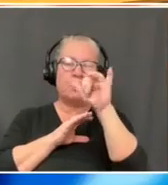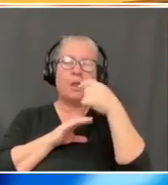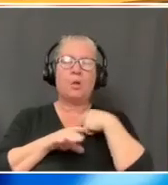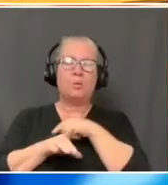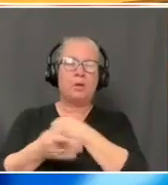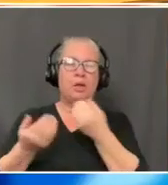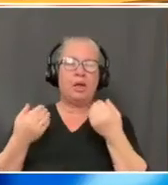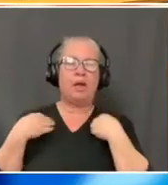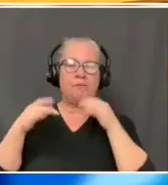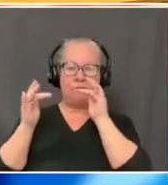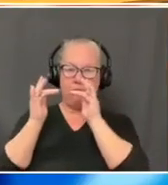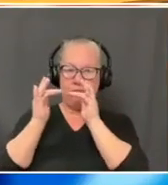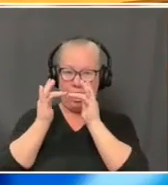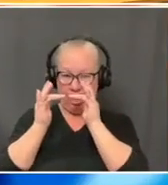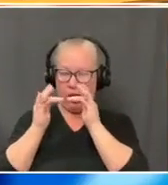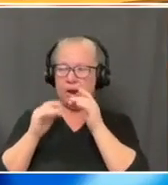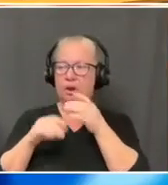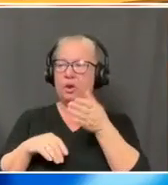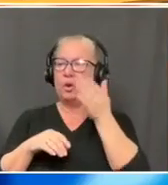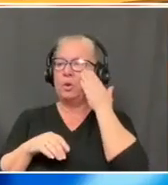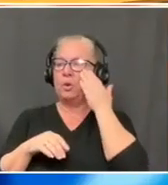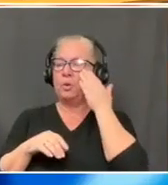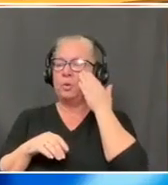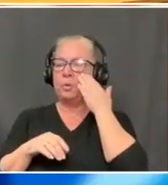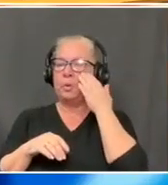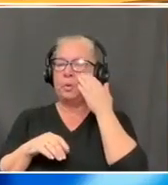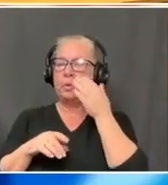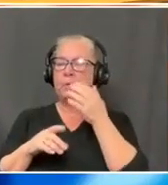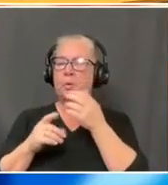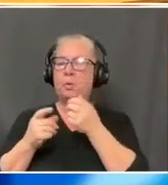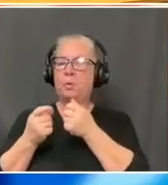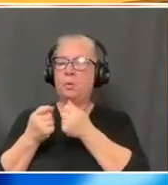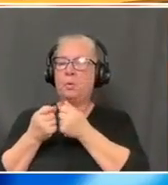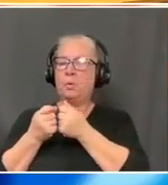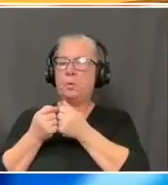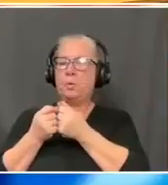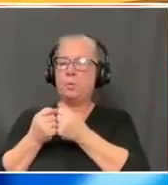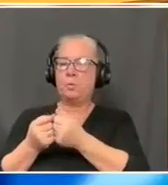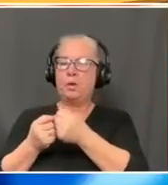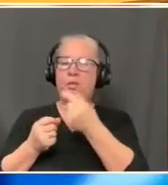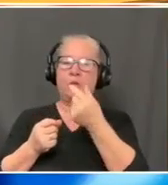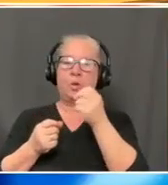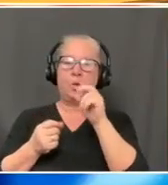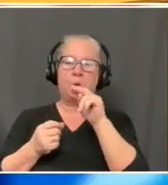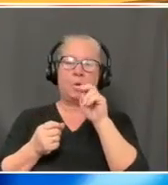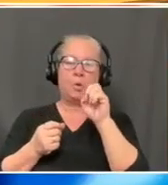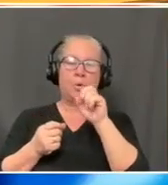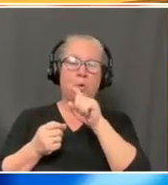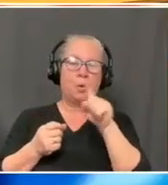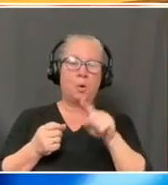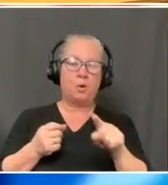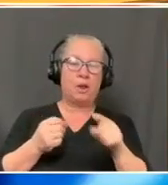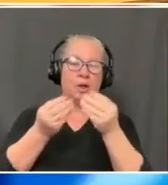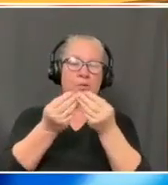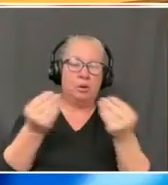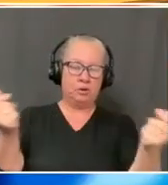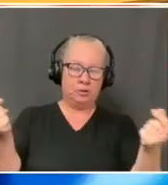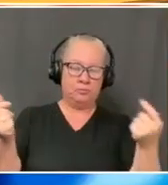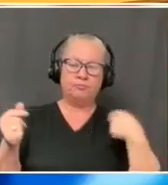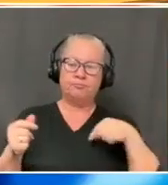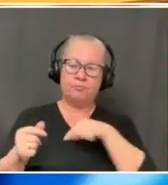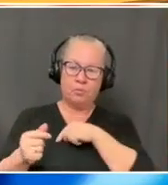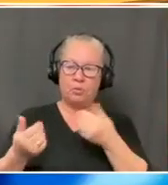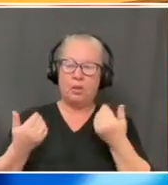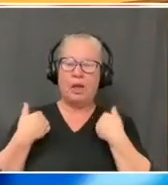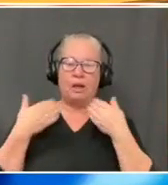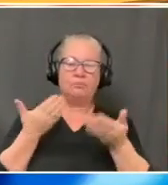with Board Member Gomez's resolution around doing this equity analysis. To whatever extent we can make this easily accessible. I know you all are receiving